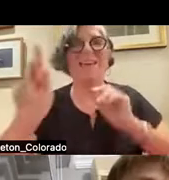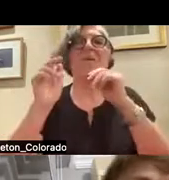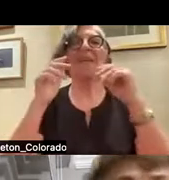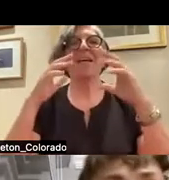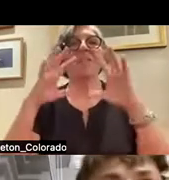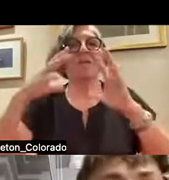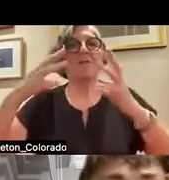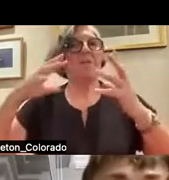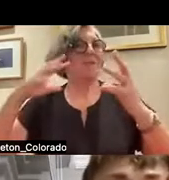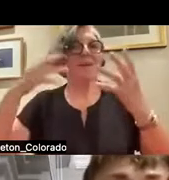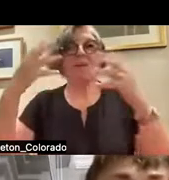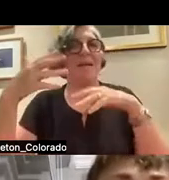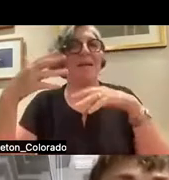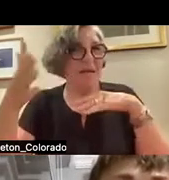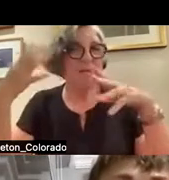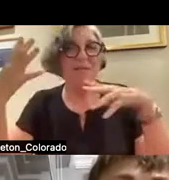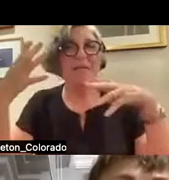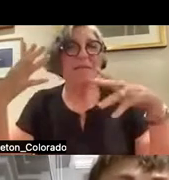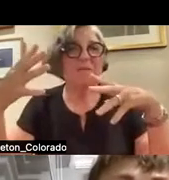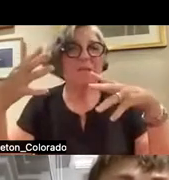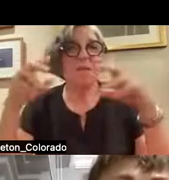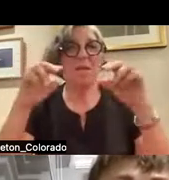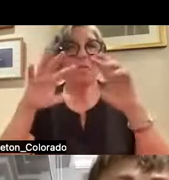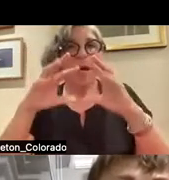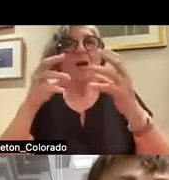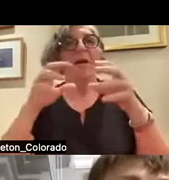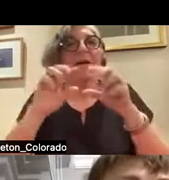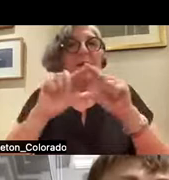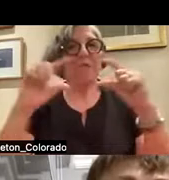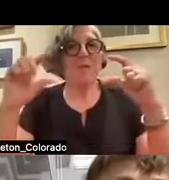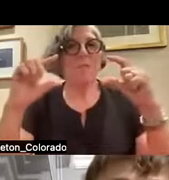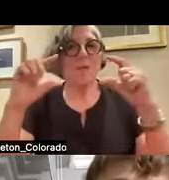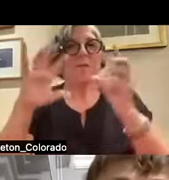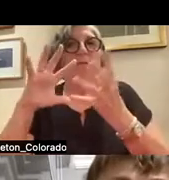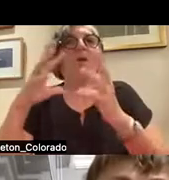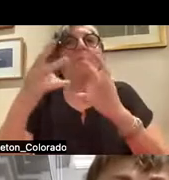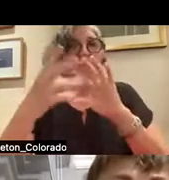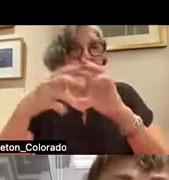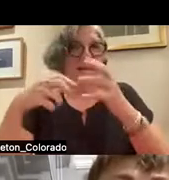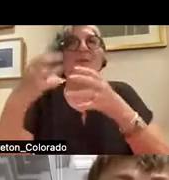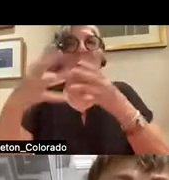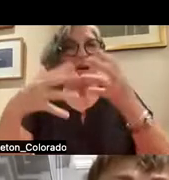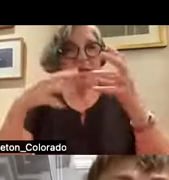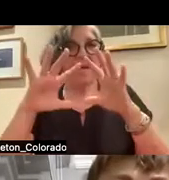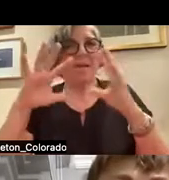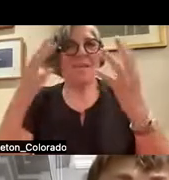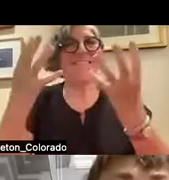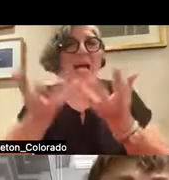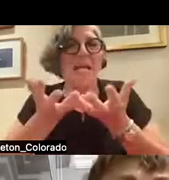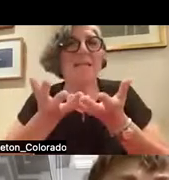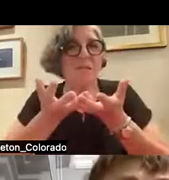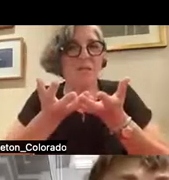BK. So there are examples in the adult community where a finger spelled form takes on